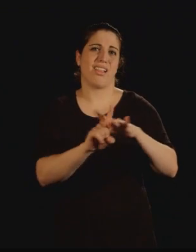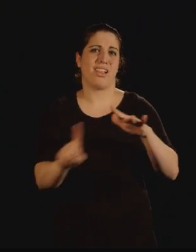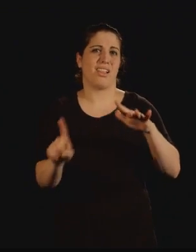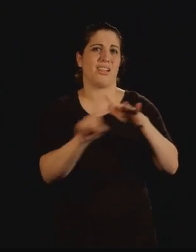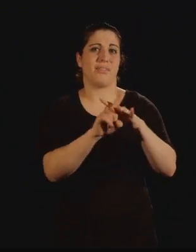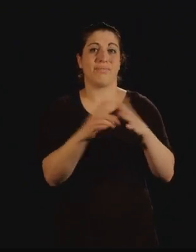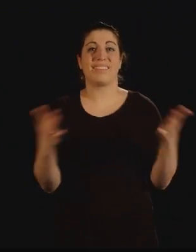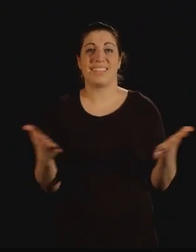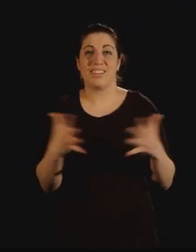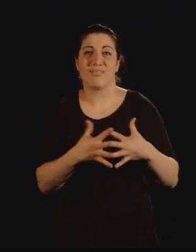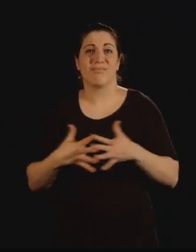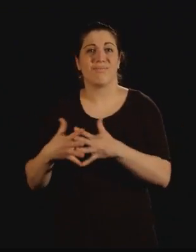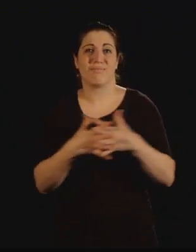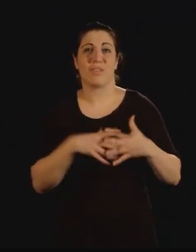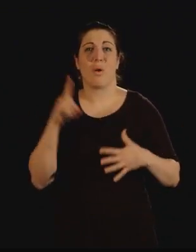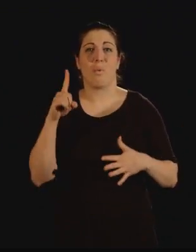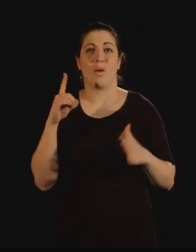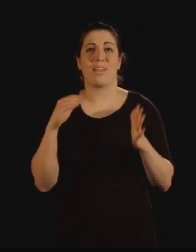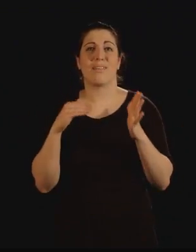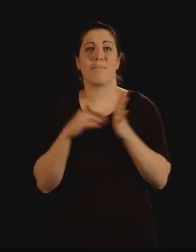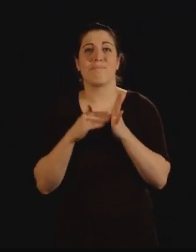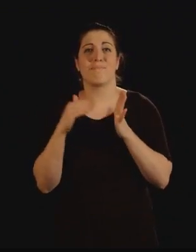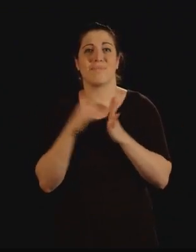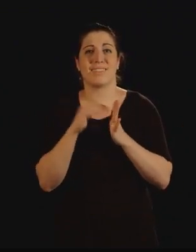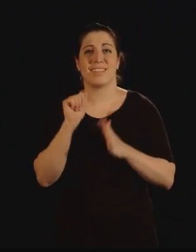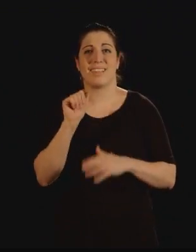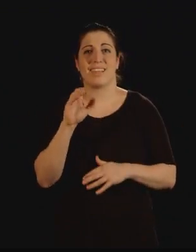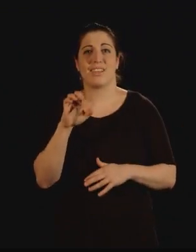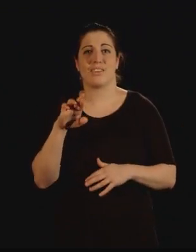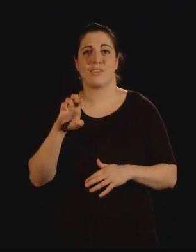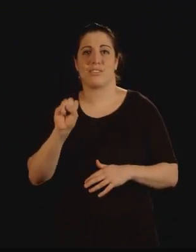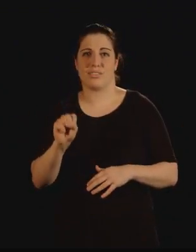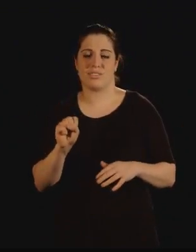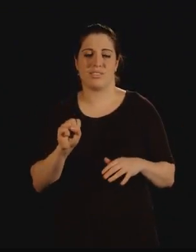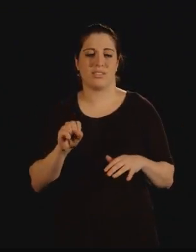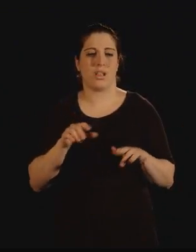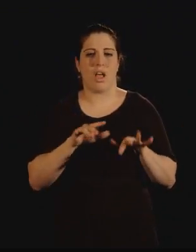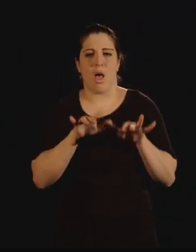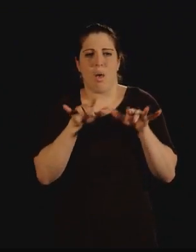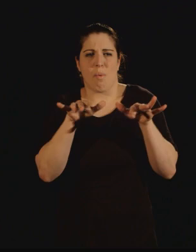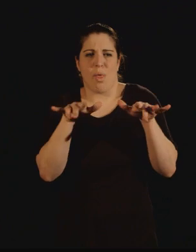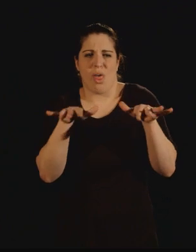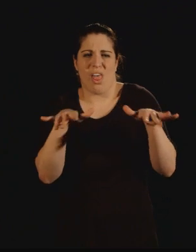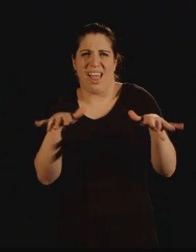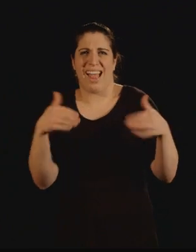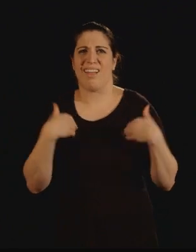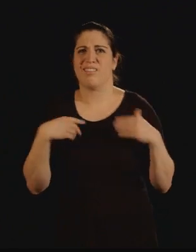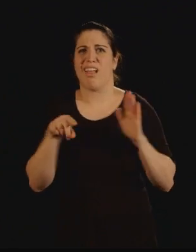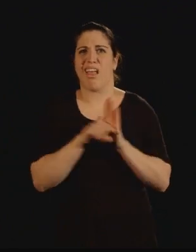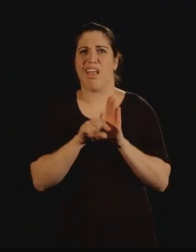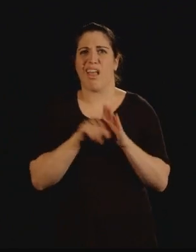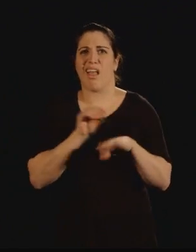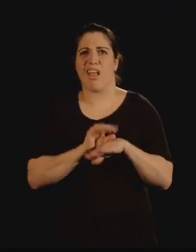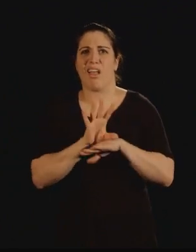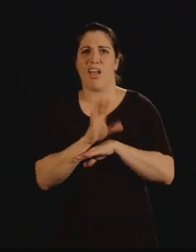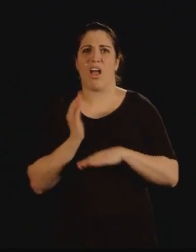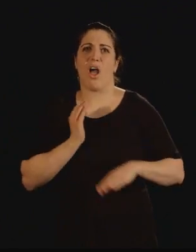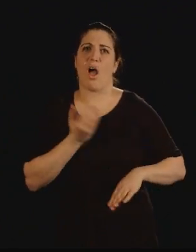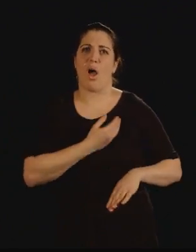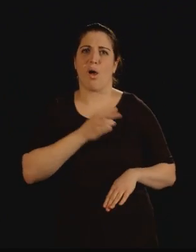1 million acres of tainted soil that pose a laundry list of potential groundwater problems. So, at the